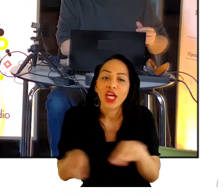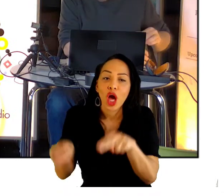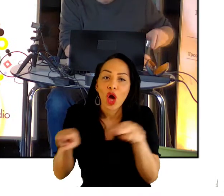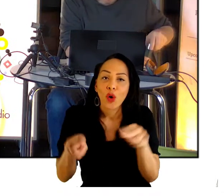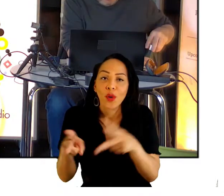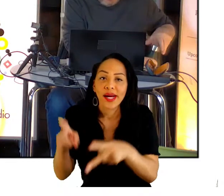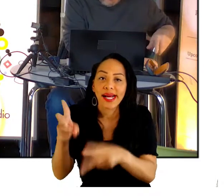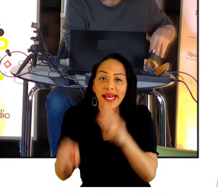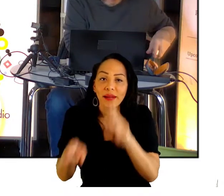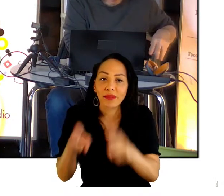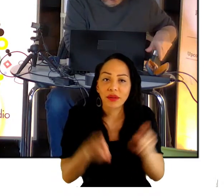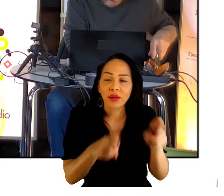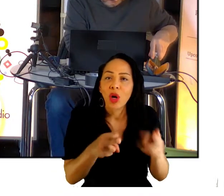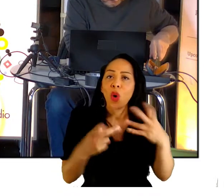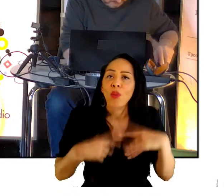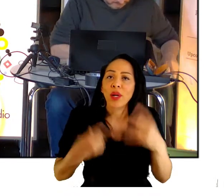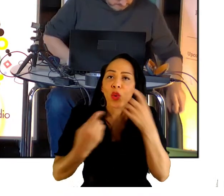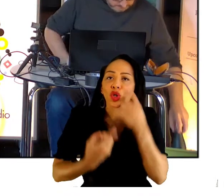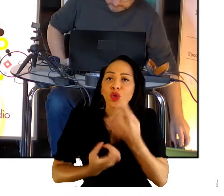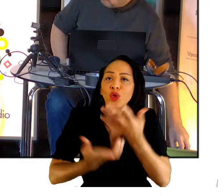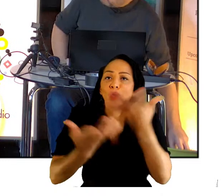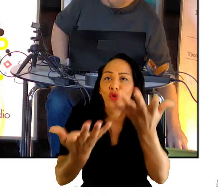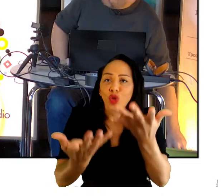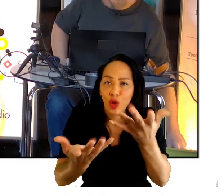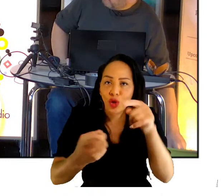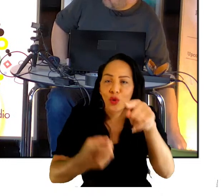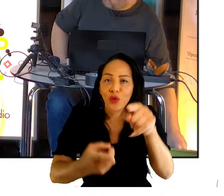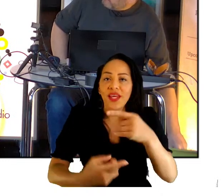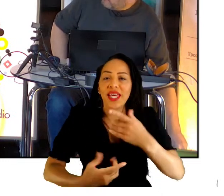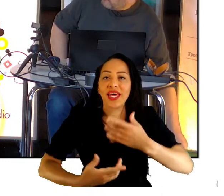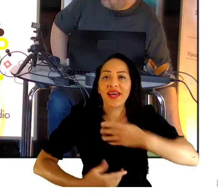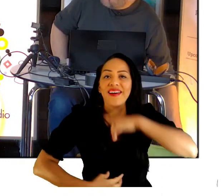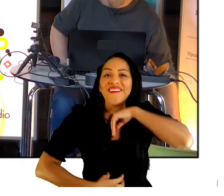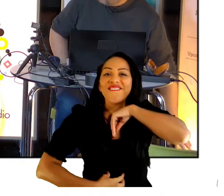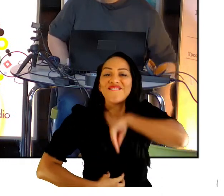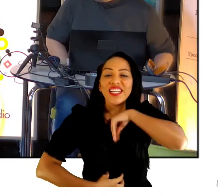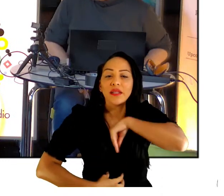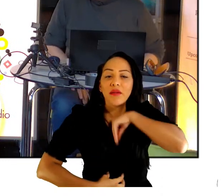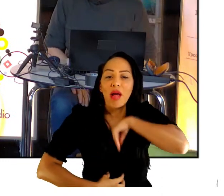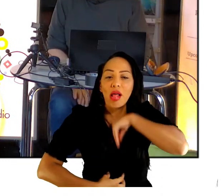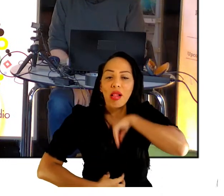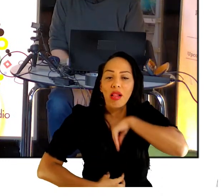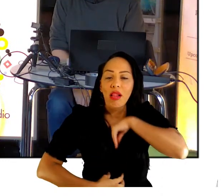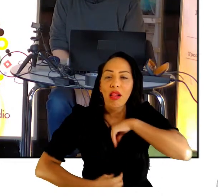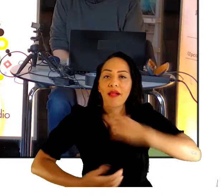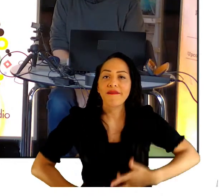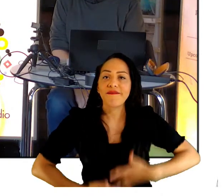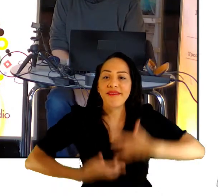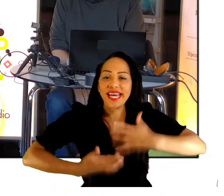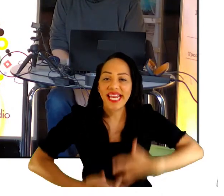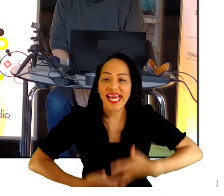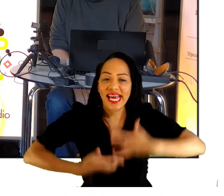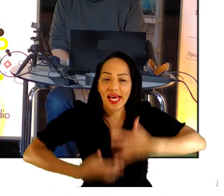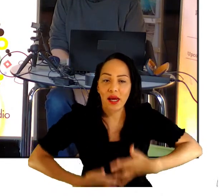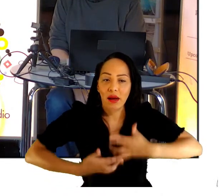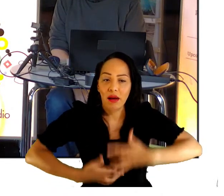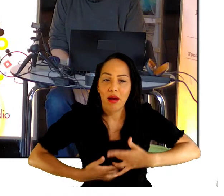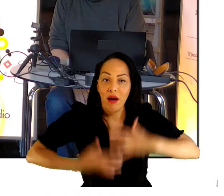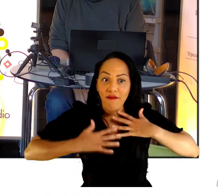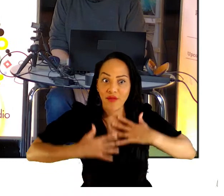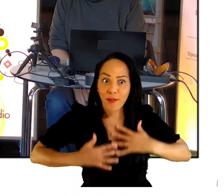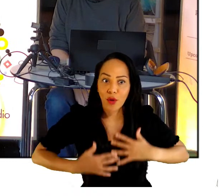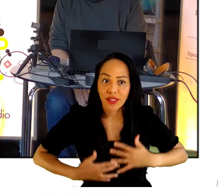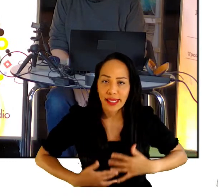of the visceral body, so that as much as possible you get a feeling of this